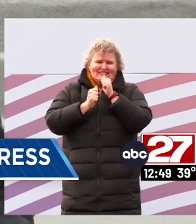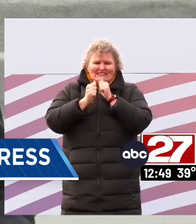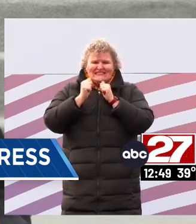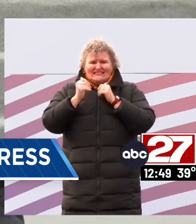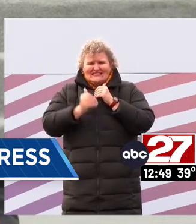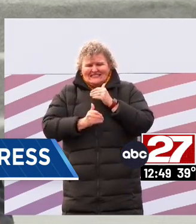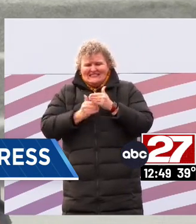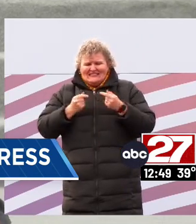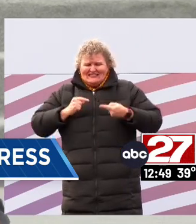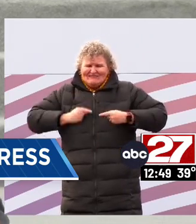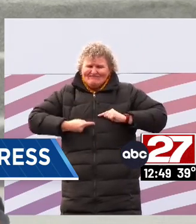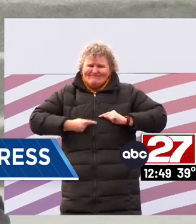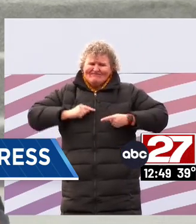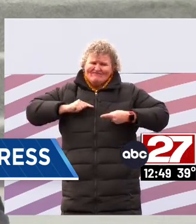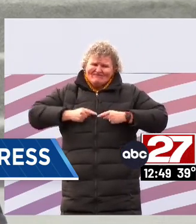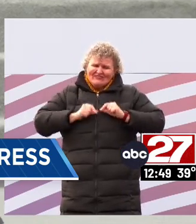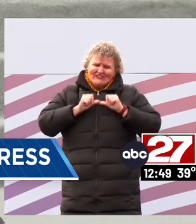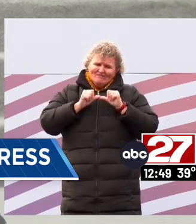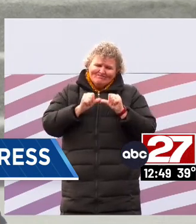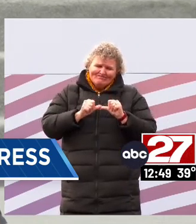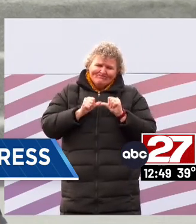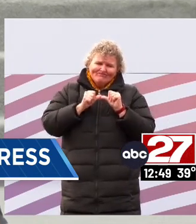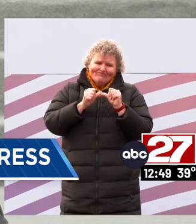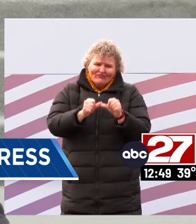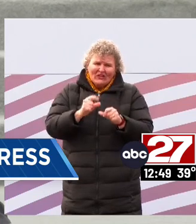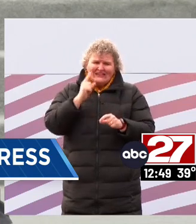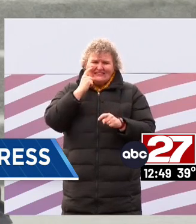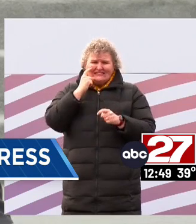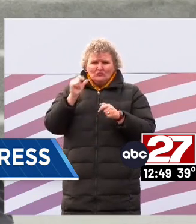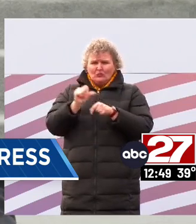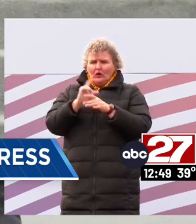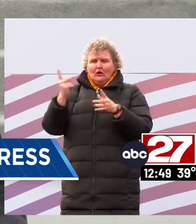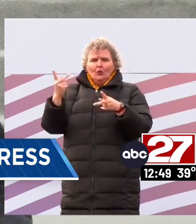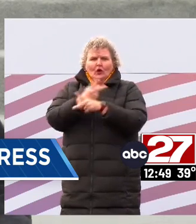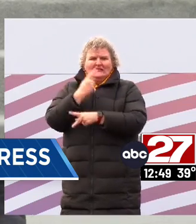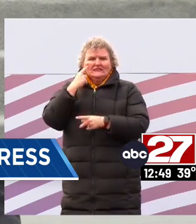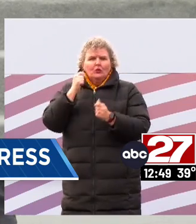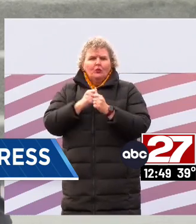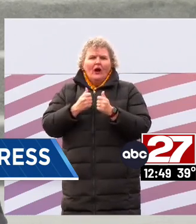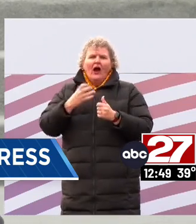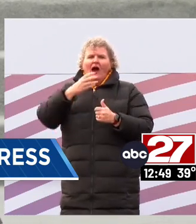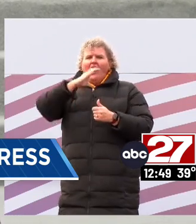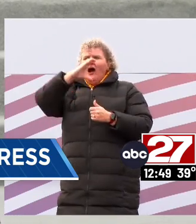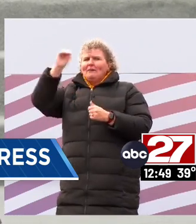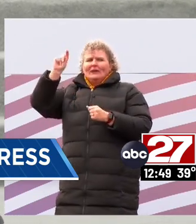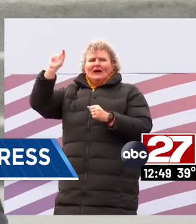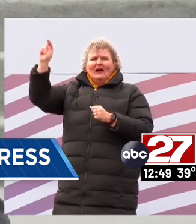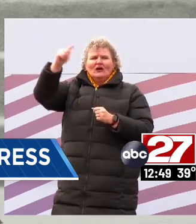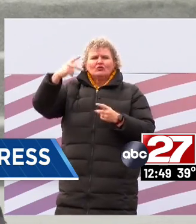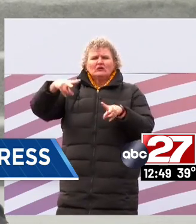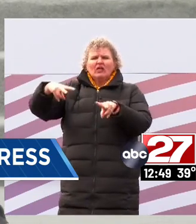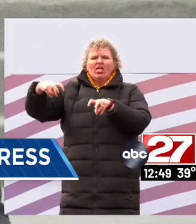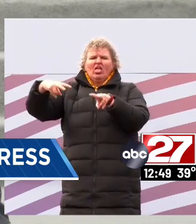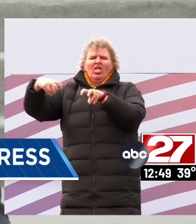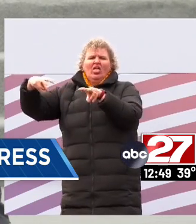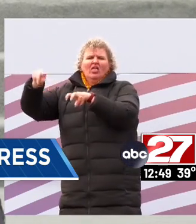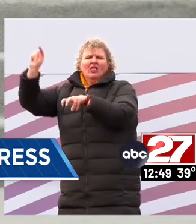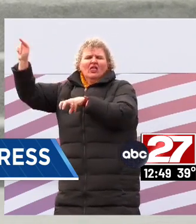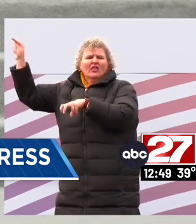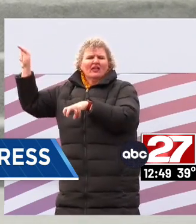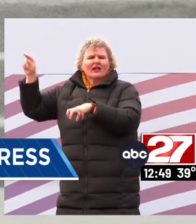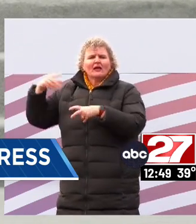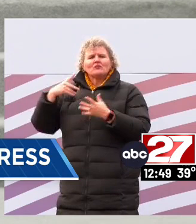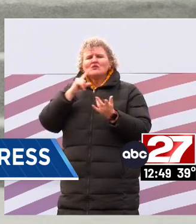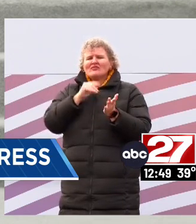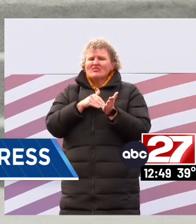addiction made worse by corporate greed. And like the thousands of brave survivors I've met who